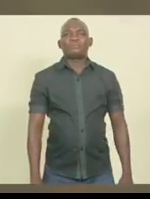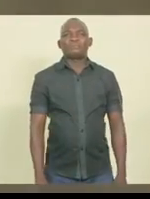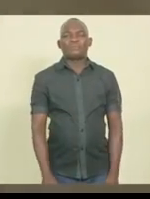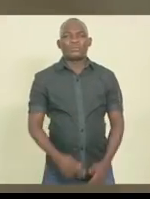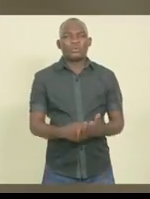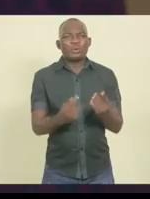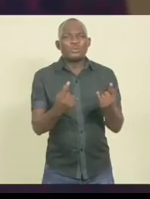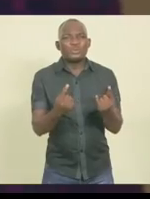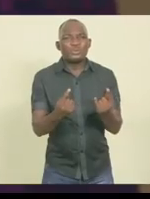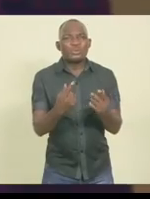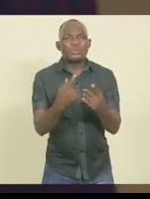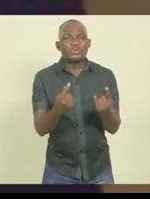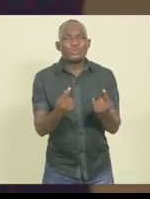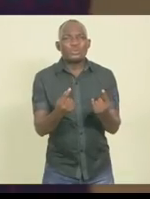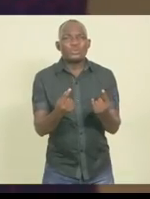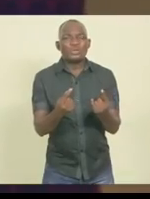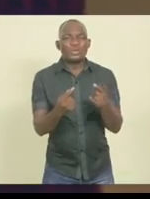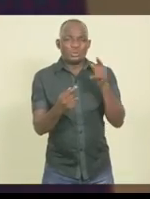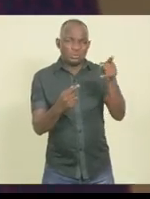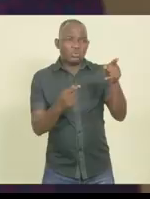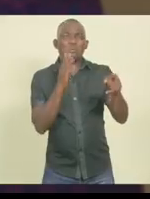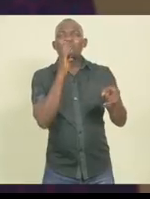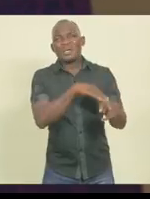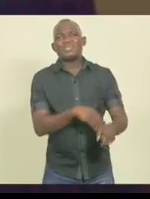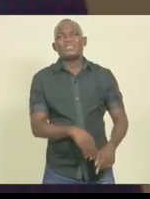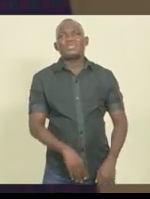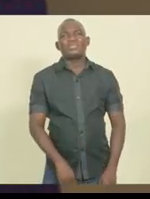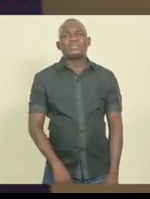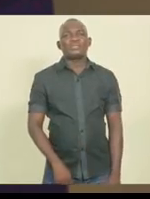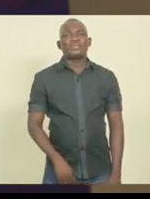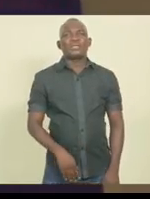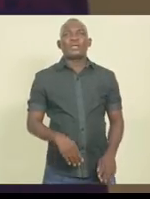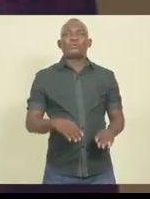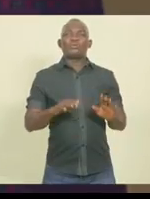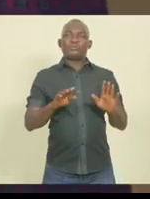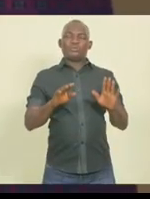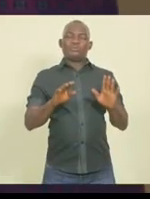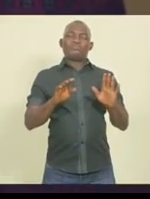What are you doing back there? You're such a bad girl. You have no idea.